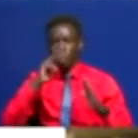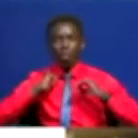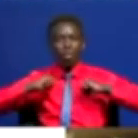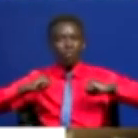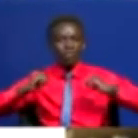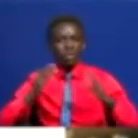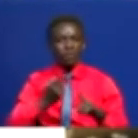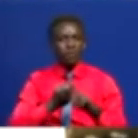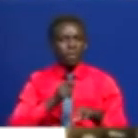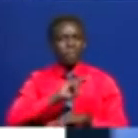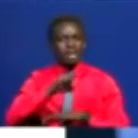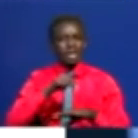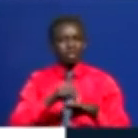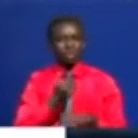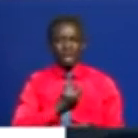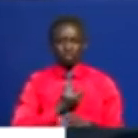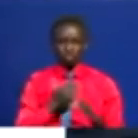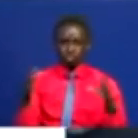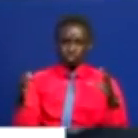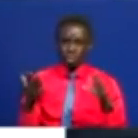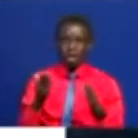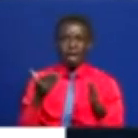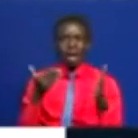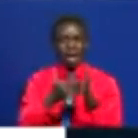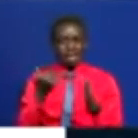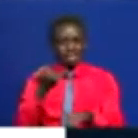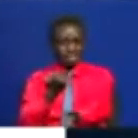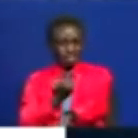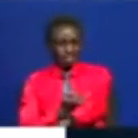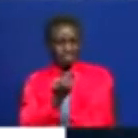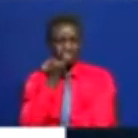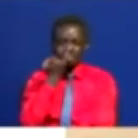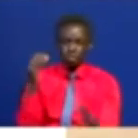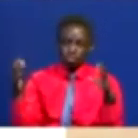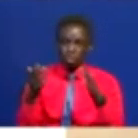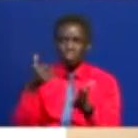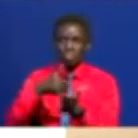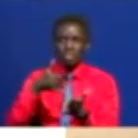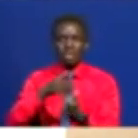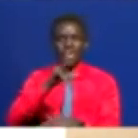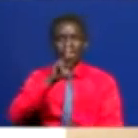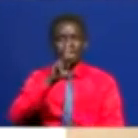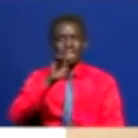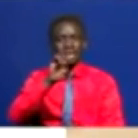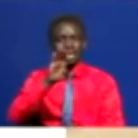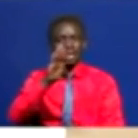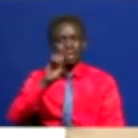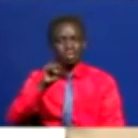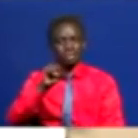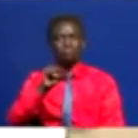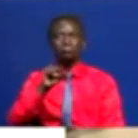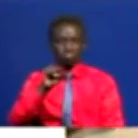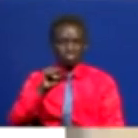National Council Against Drug Abuse and Kenya Revenue Authority, as well as the Kenya Bureau of Standards, nabbed the proprietor of